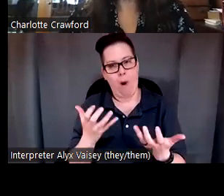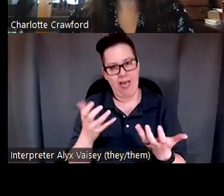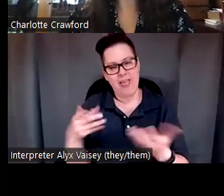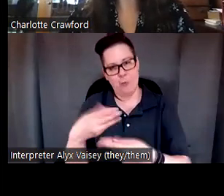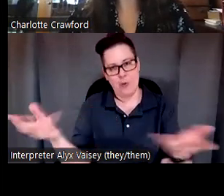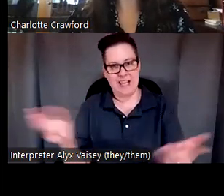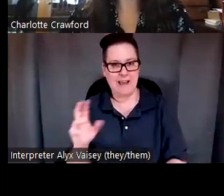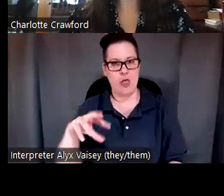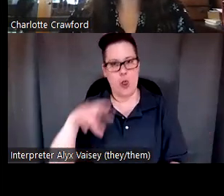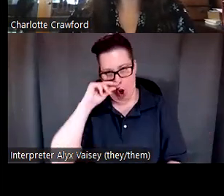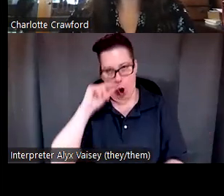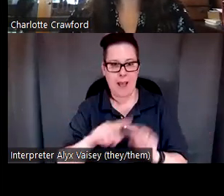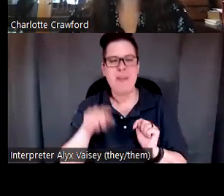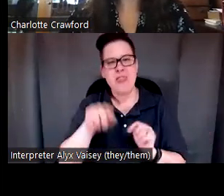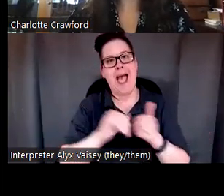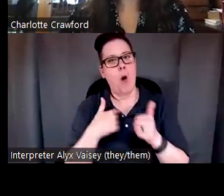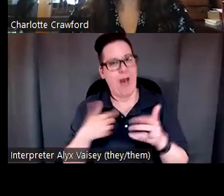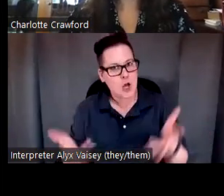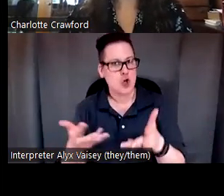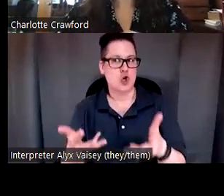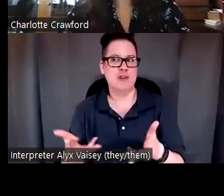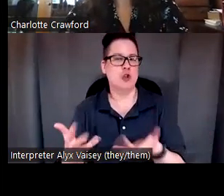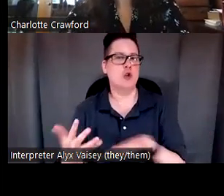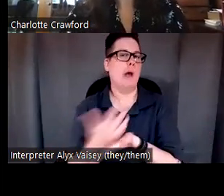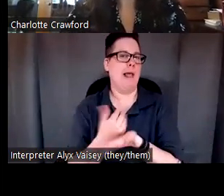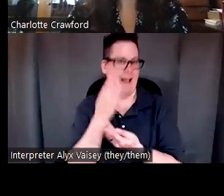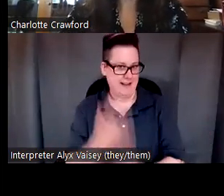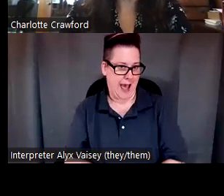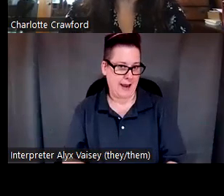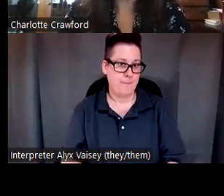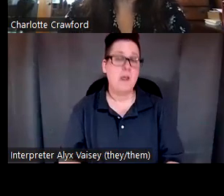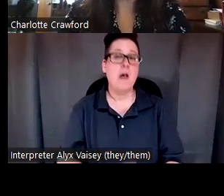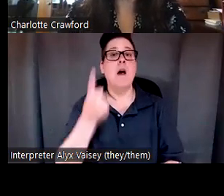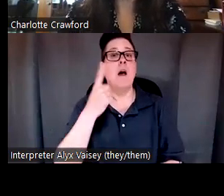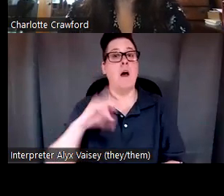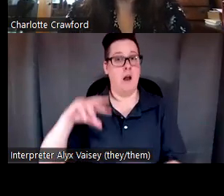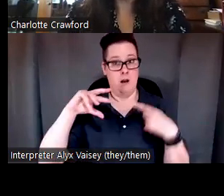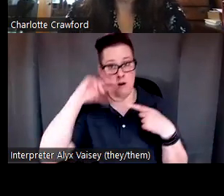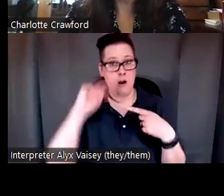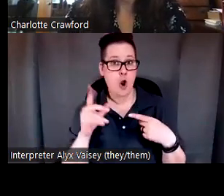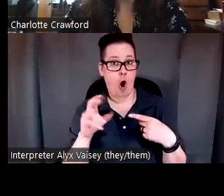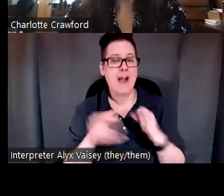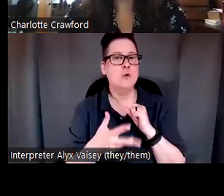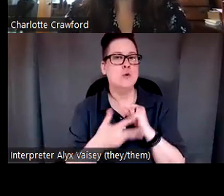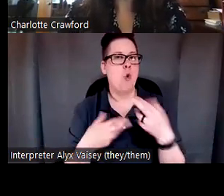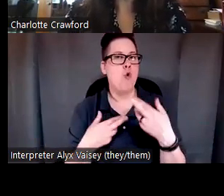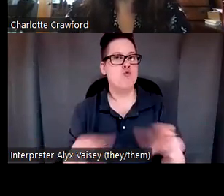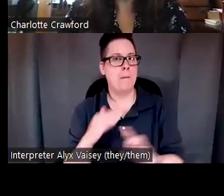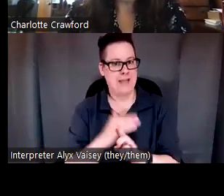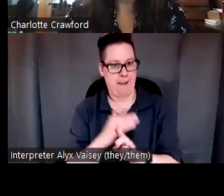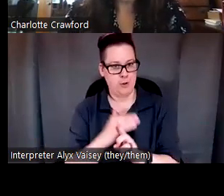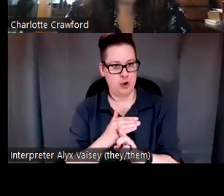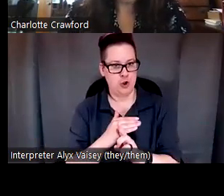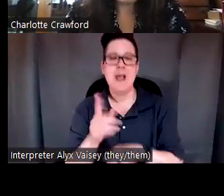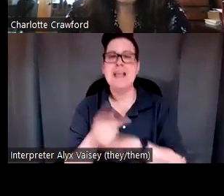really encourage people to do that. Now, you need to store Narcan at room temperature. Now, it's really